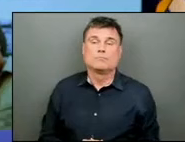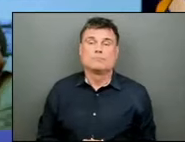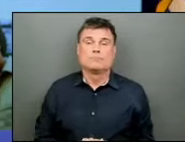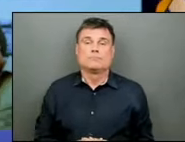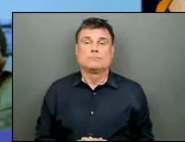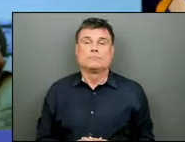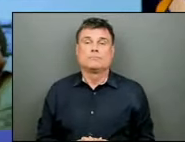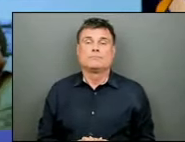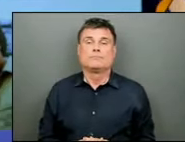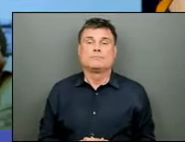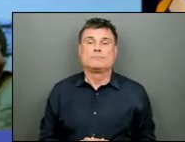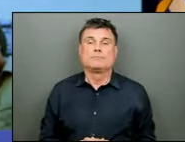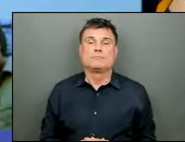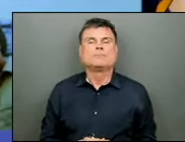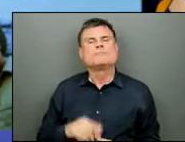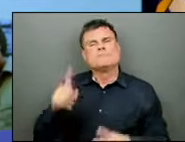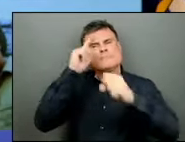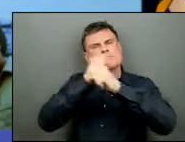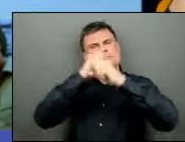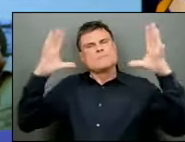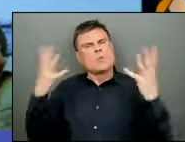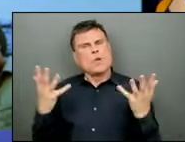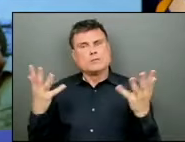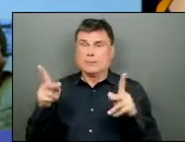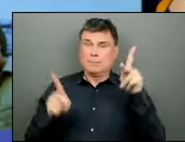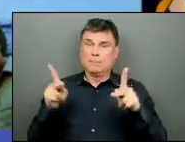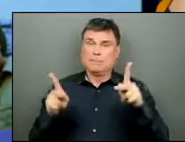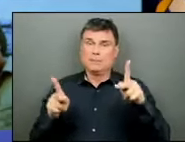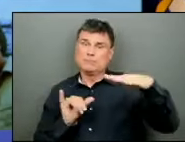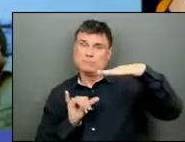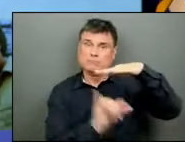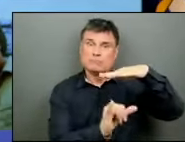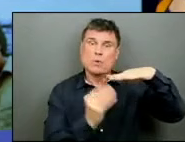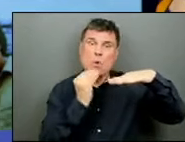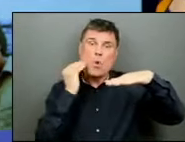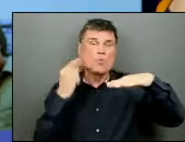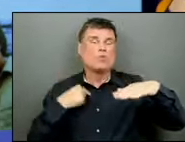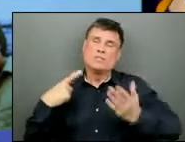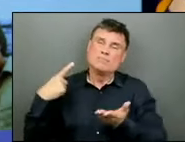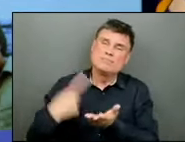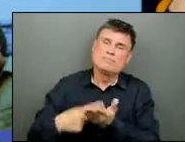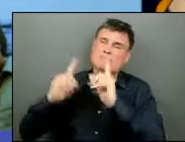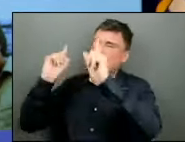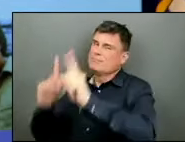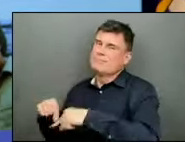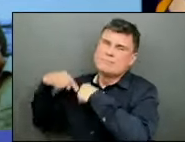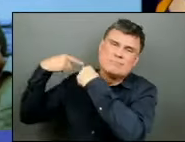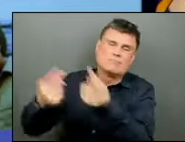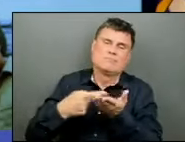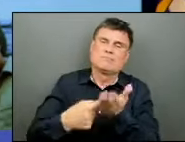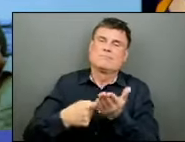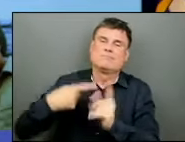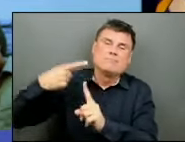what they call having people stay closer to home. Those are the issues that we've been talking about for months and months and months. And we're going to